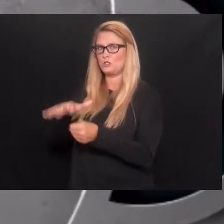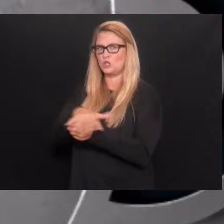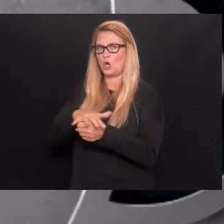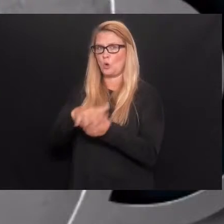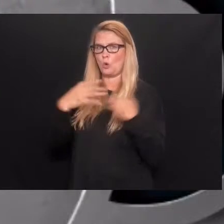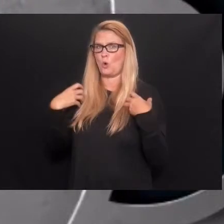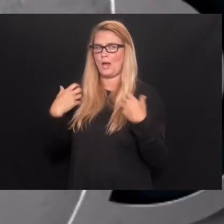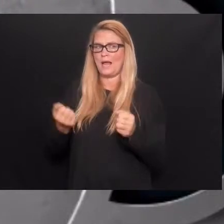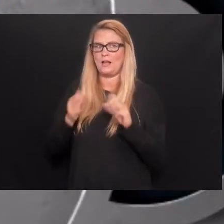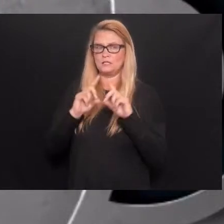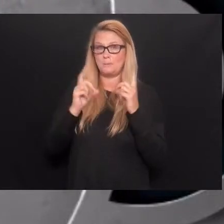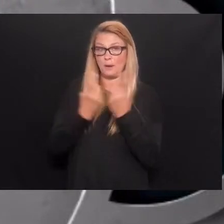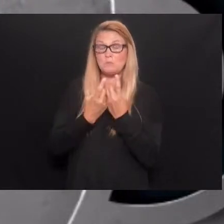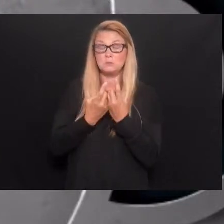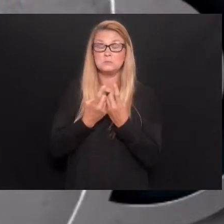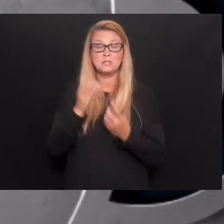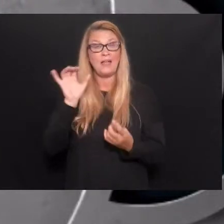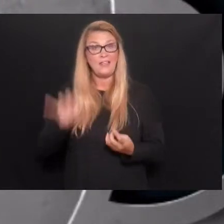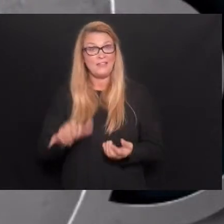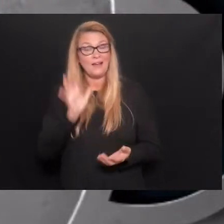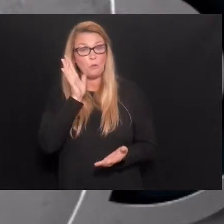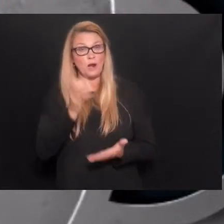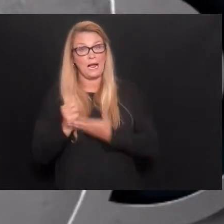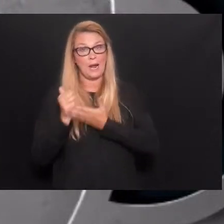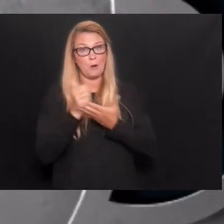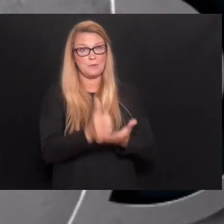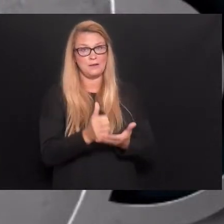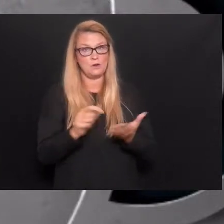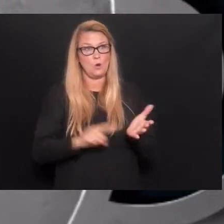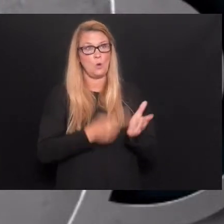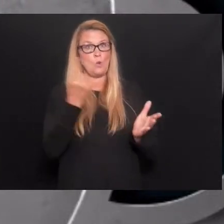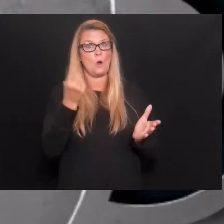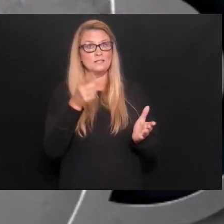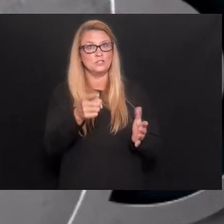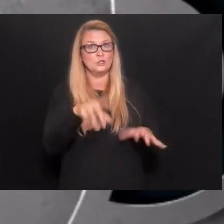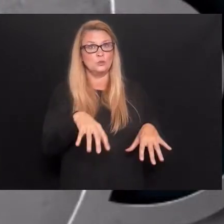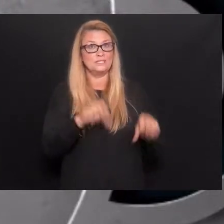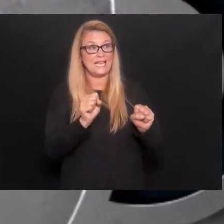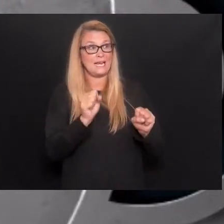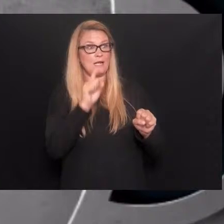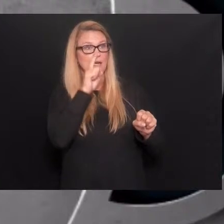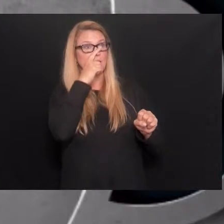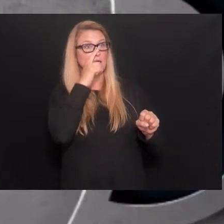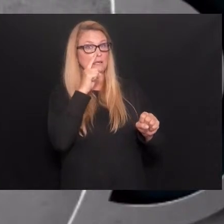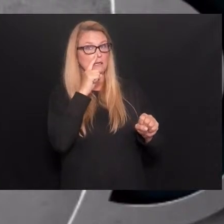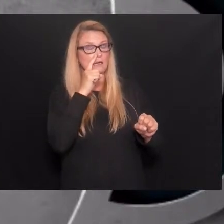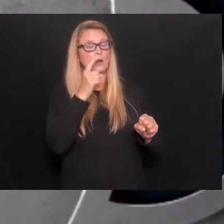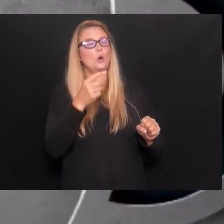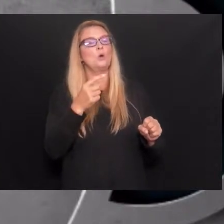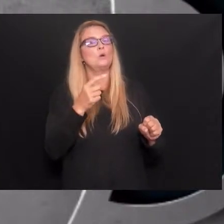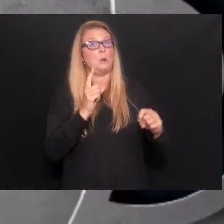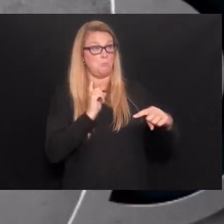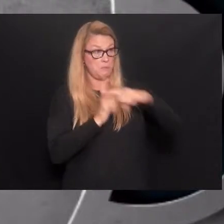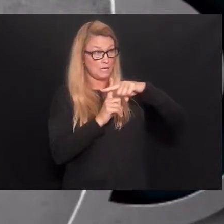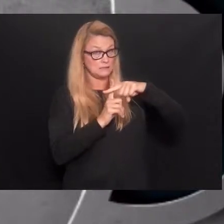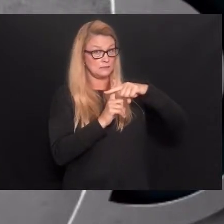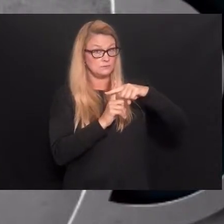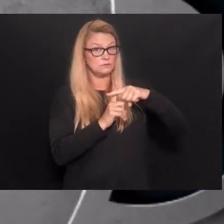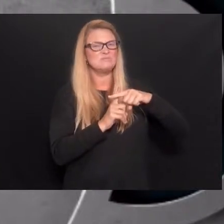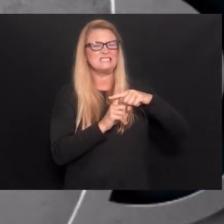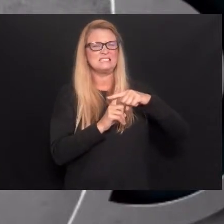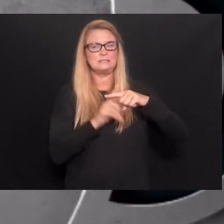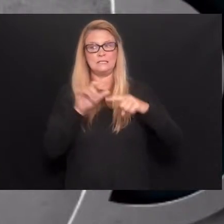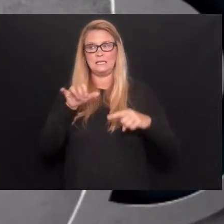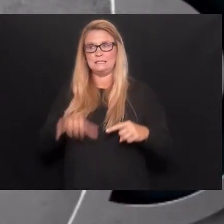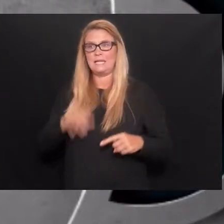can use them and they are useful and valid, but once you take those tests, if it's positive, we do recommend that you self-isolate at home.